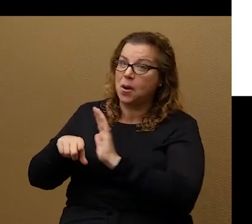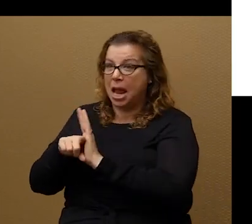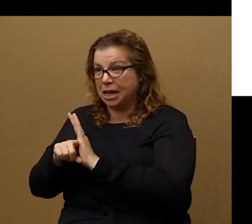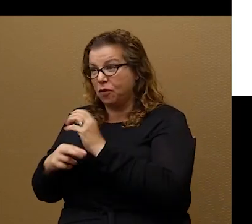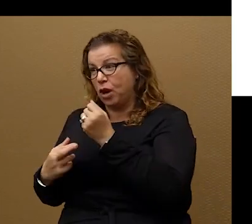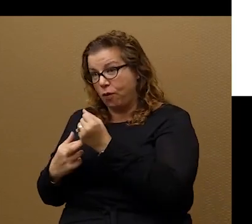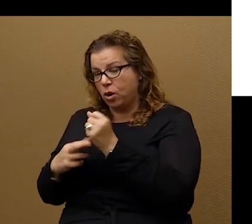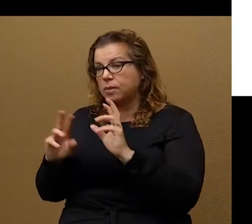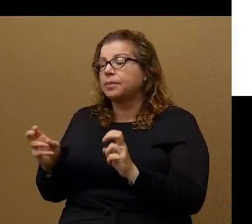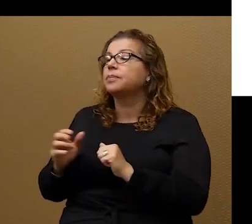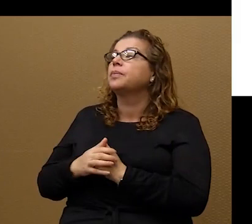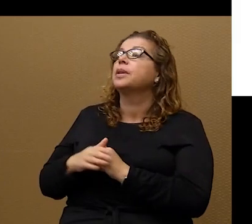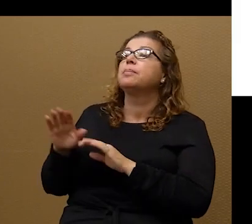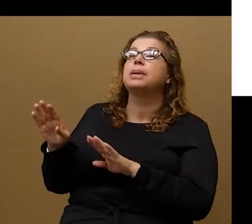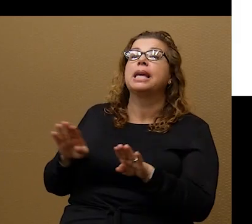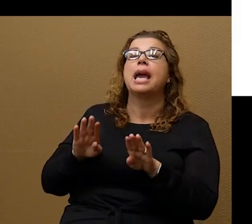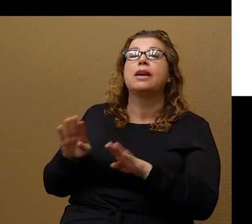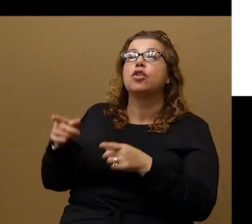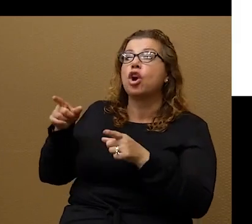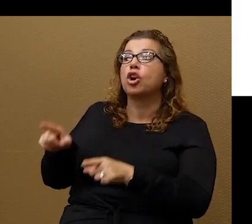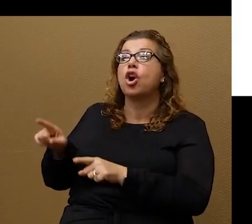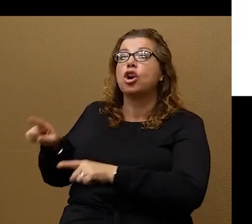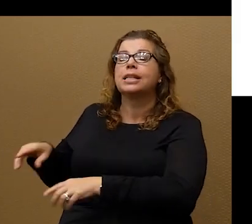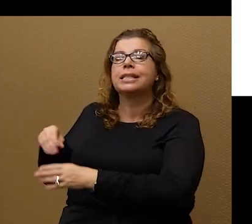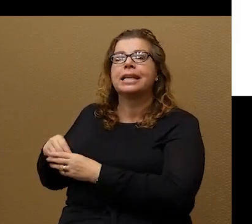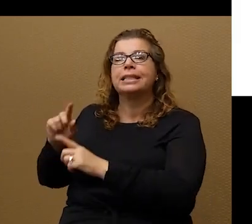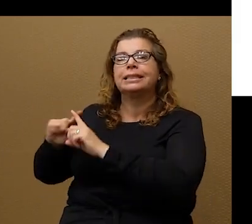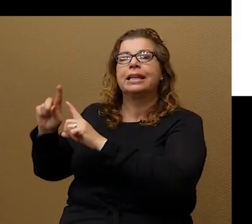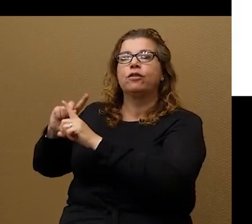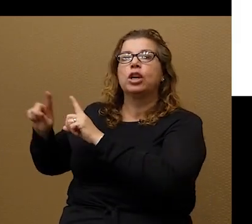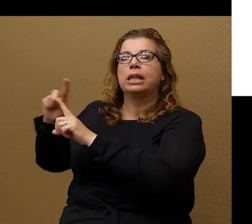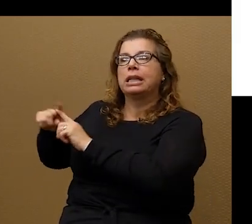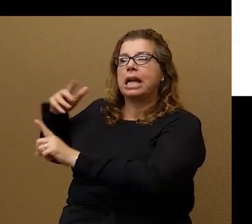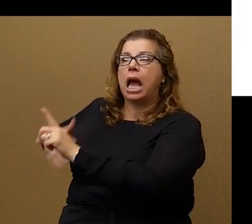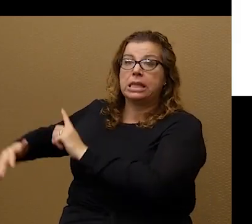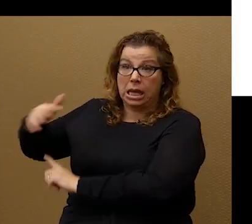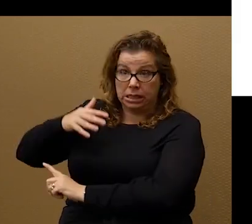and it occurs in all kinds of contexts.